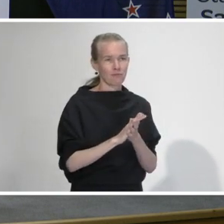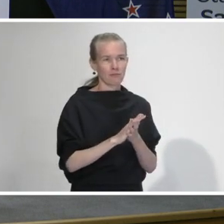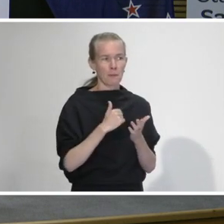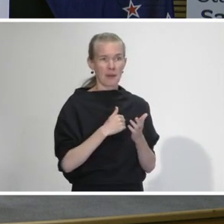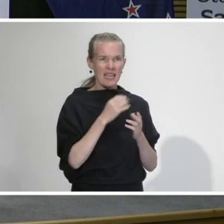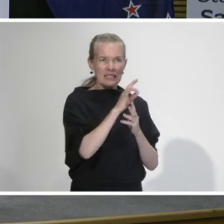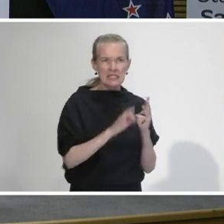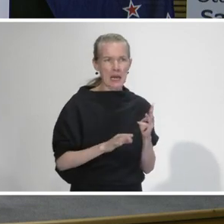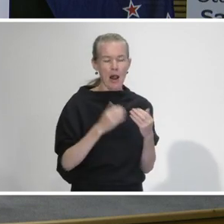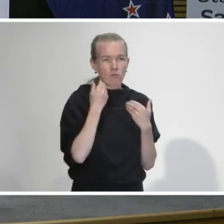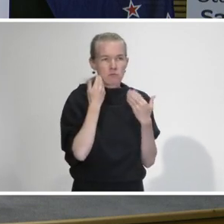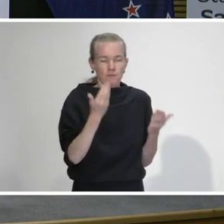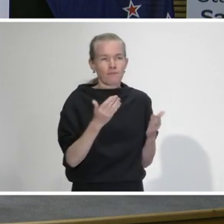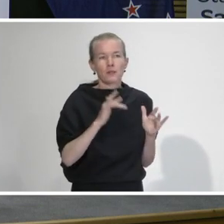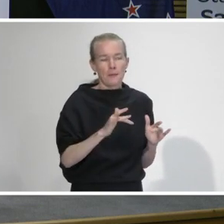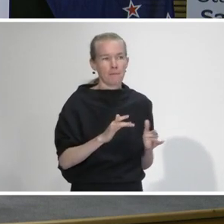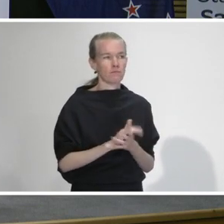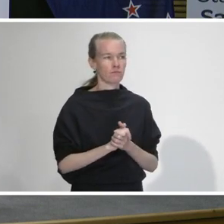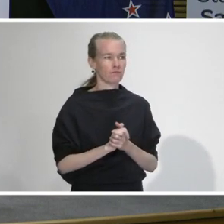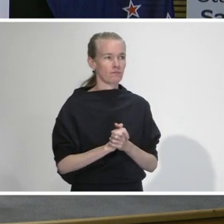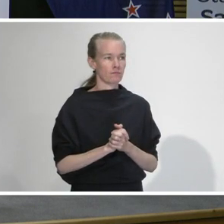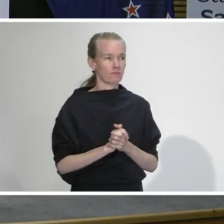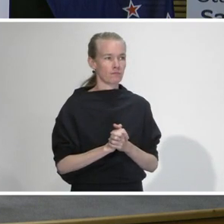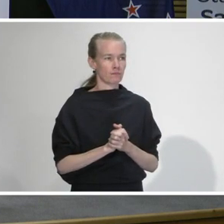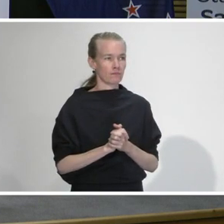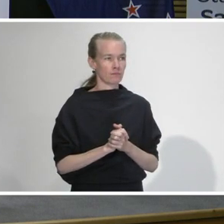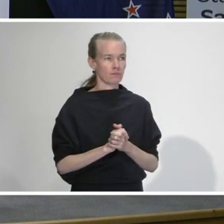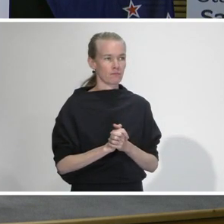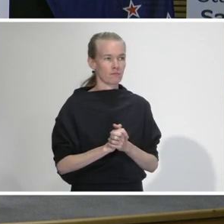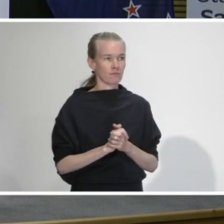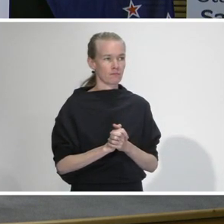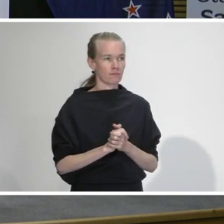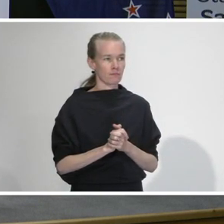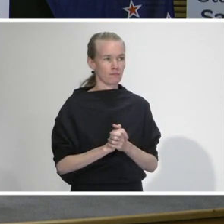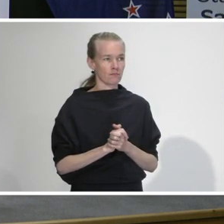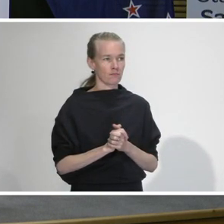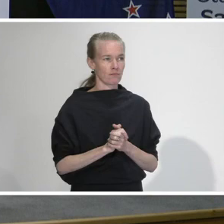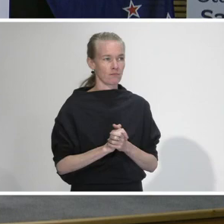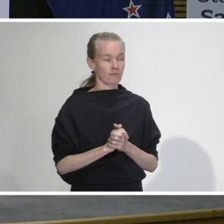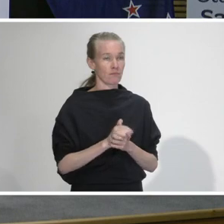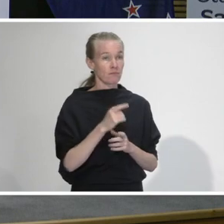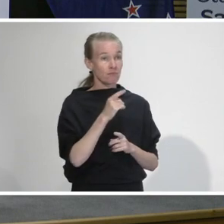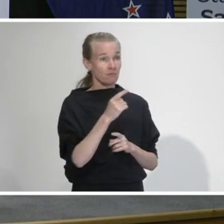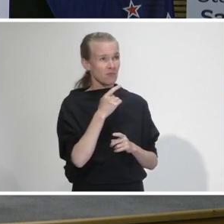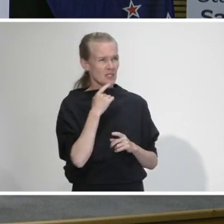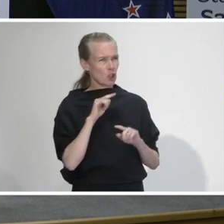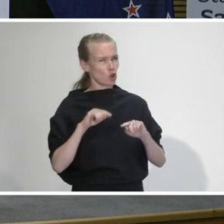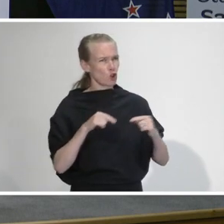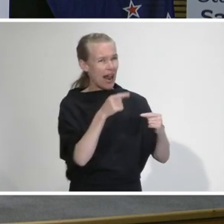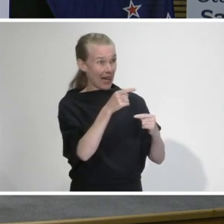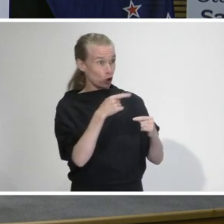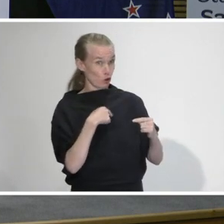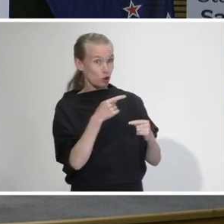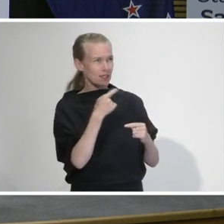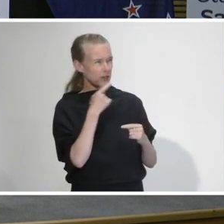yet. Guidance, as you say that guidance is good, but it's clearly not good enough if 2 nurses have contracted COVID-19. What